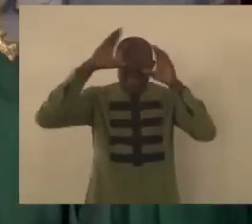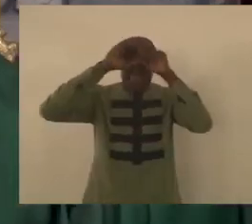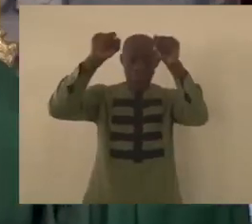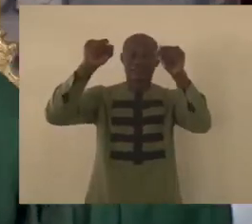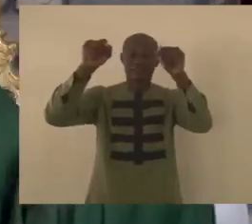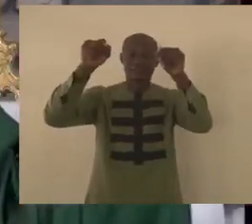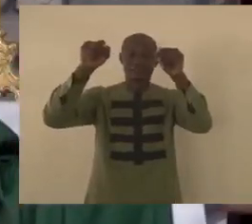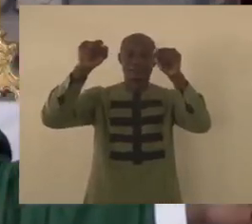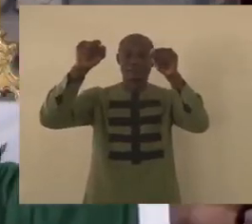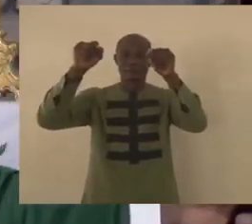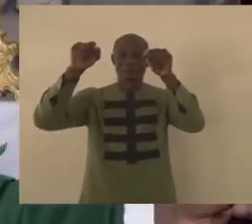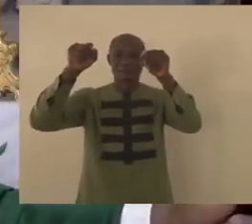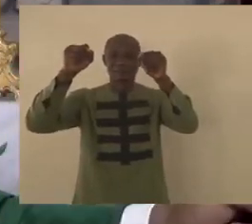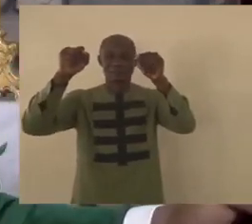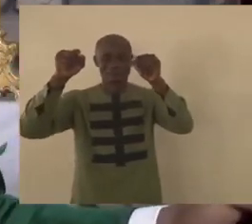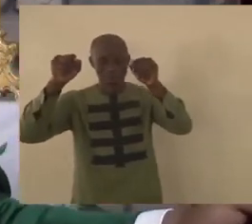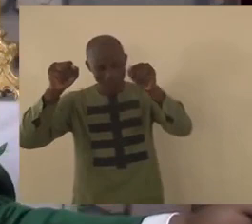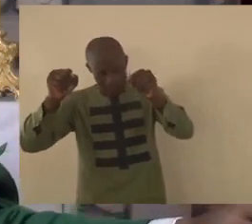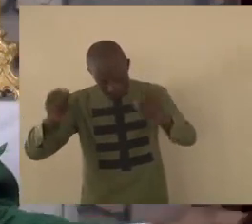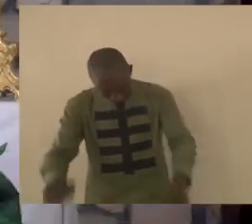need the yacht for?